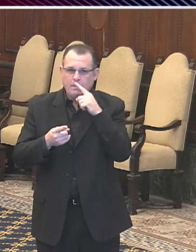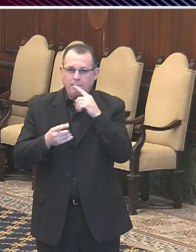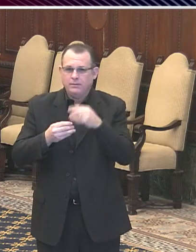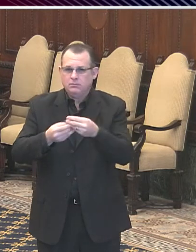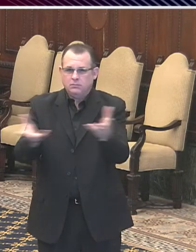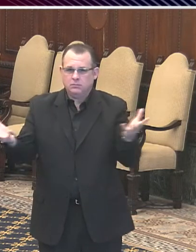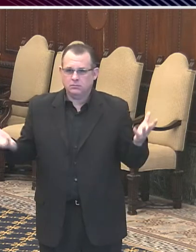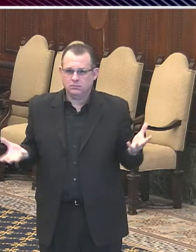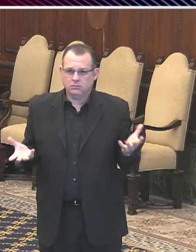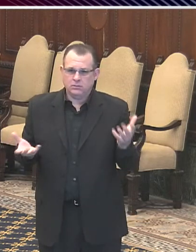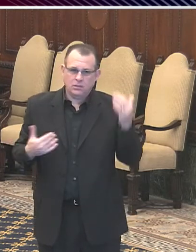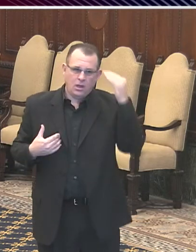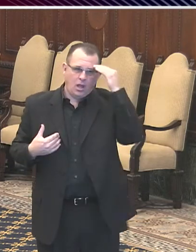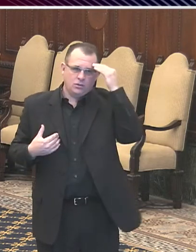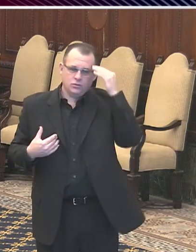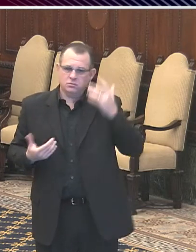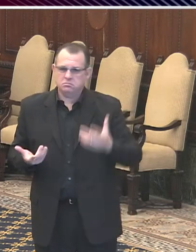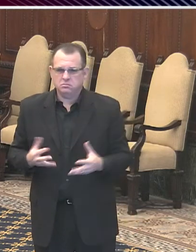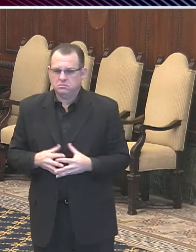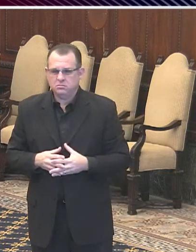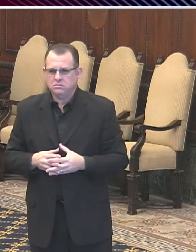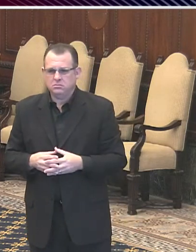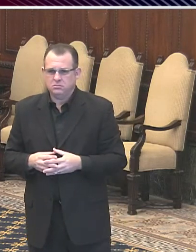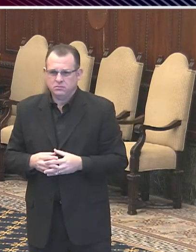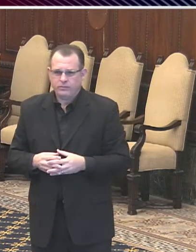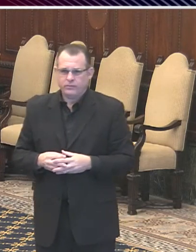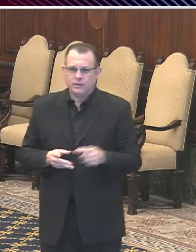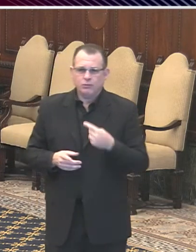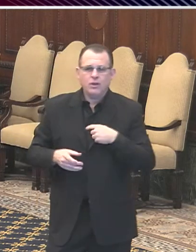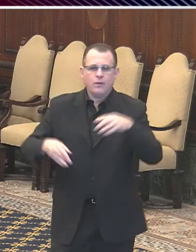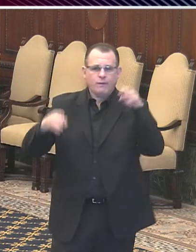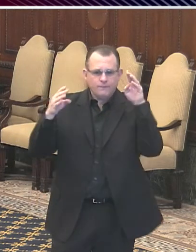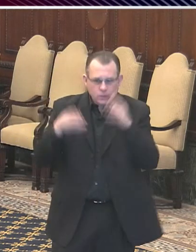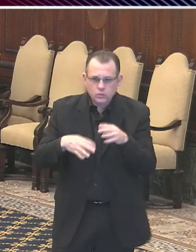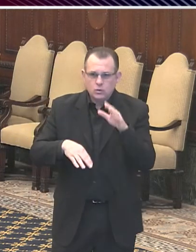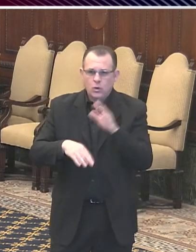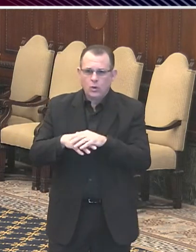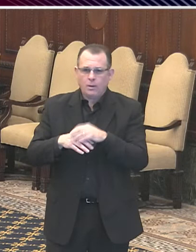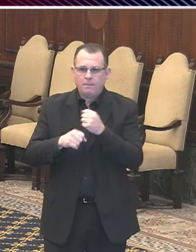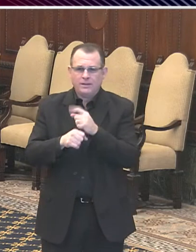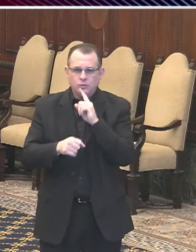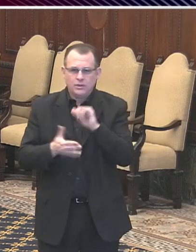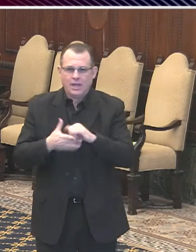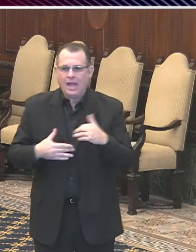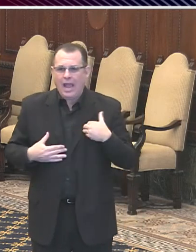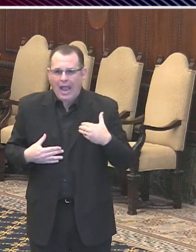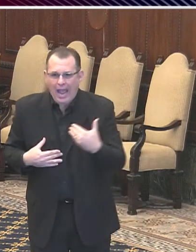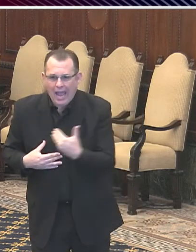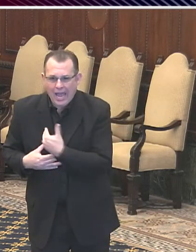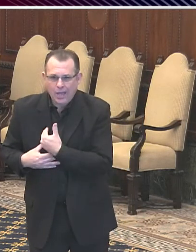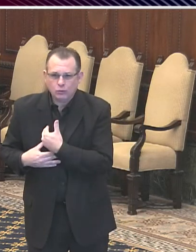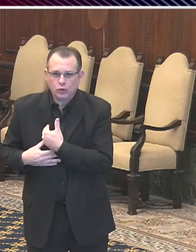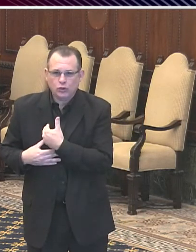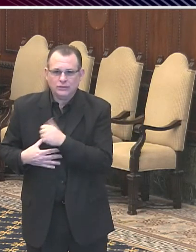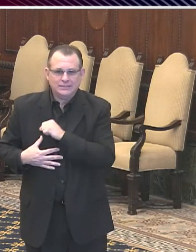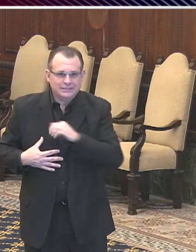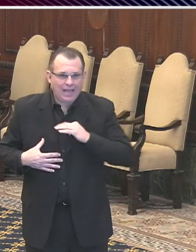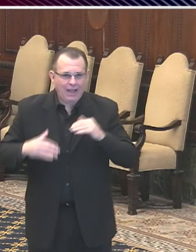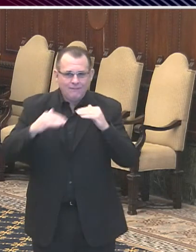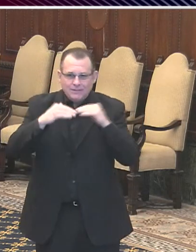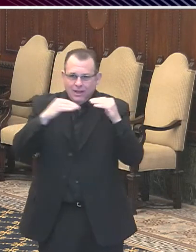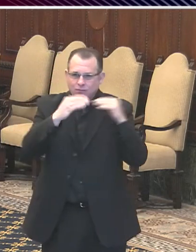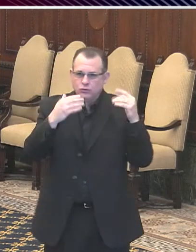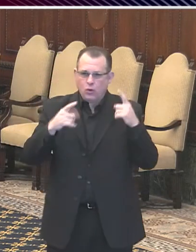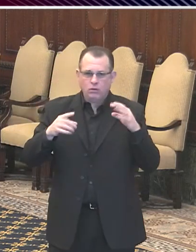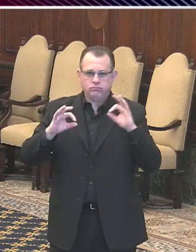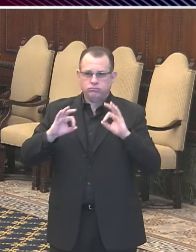conversation, and are very focused on making sure that our deployment levels are at strengths to